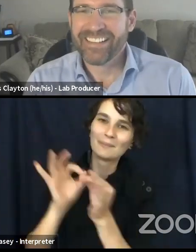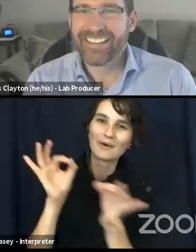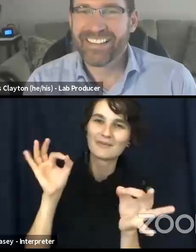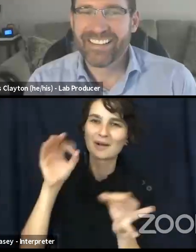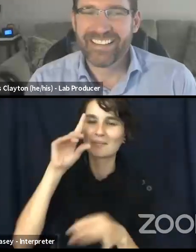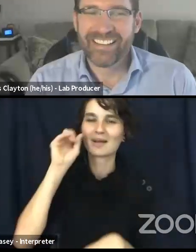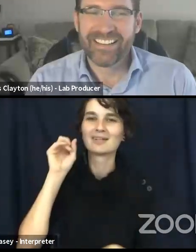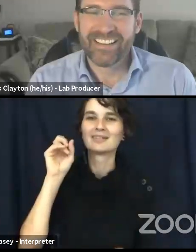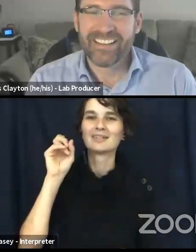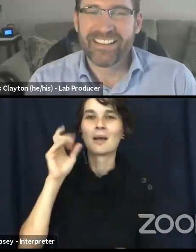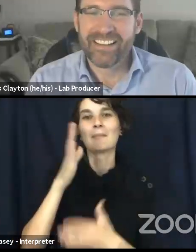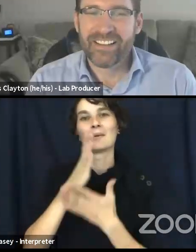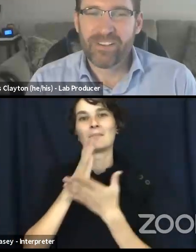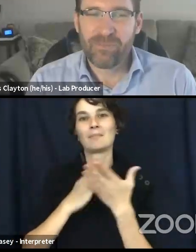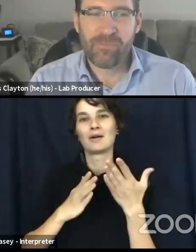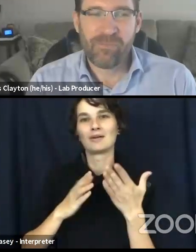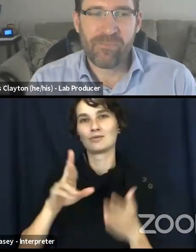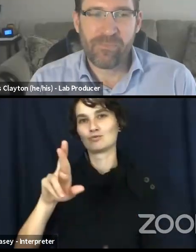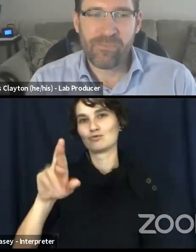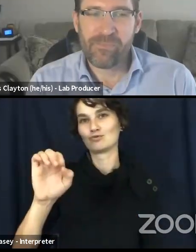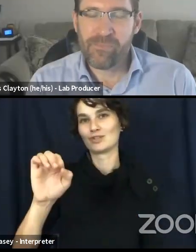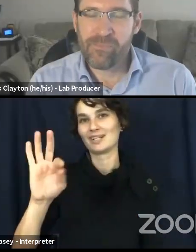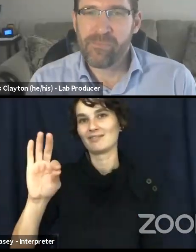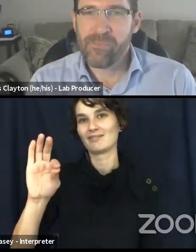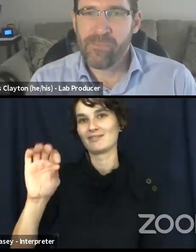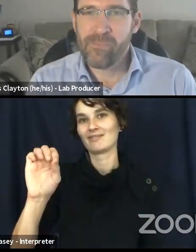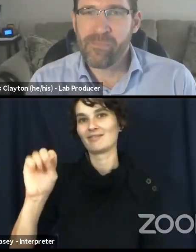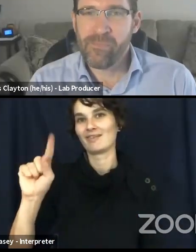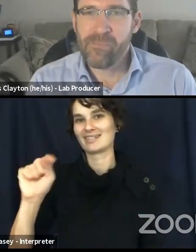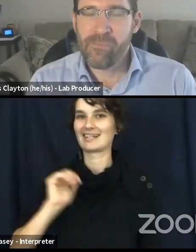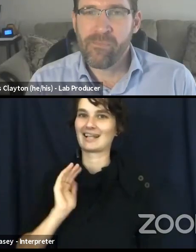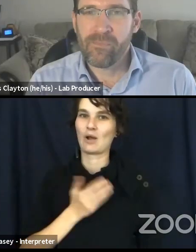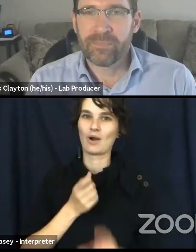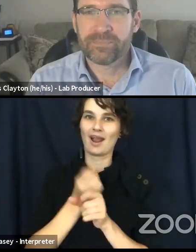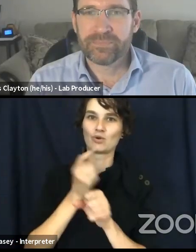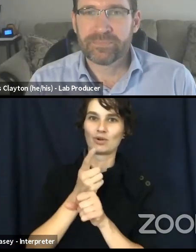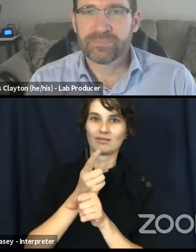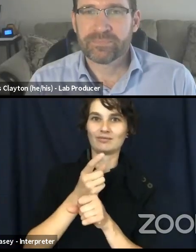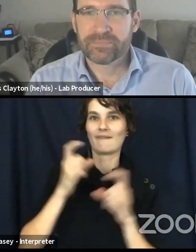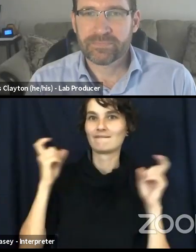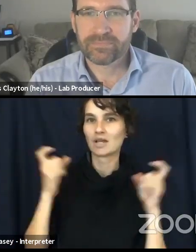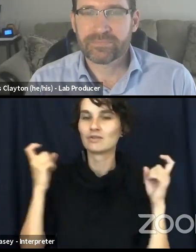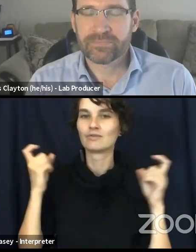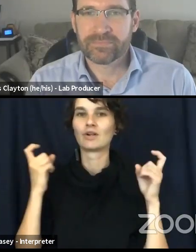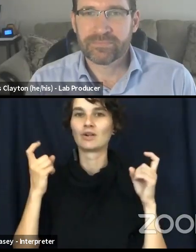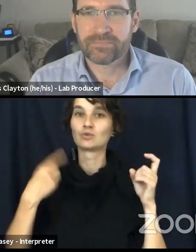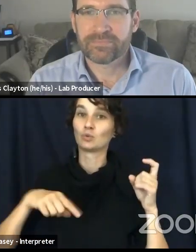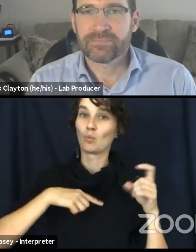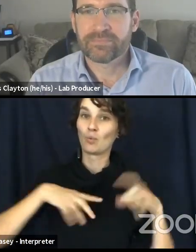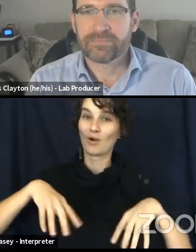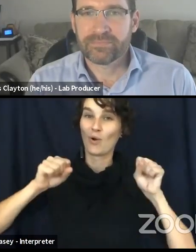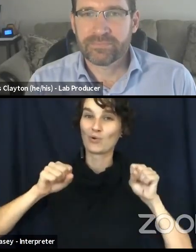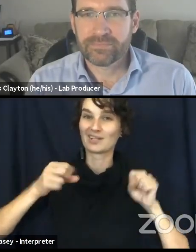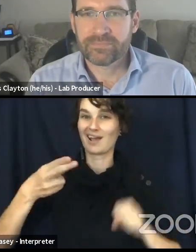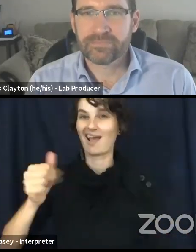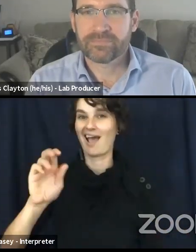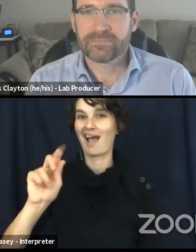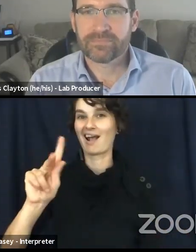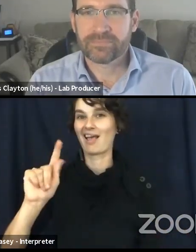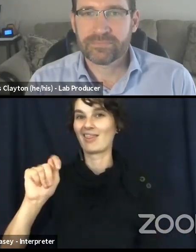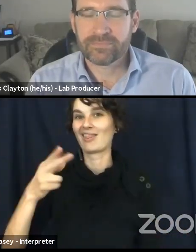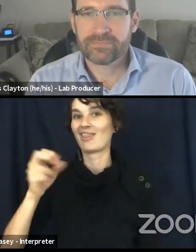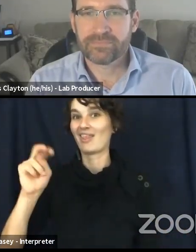as part of ReFest, our annual festival bringing together artists, technologists, and activists, we're hosting a hackathon this Saturday. So you guys can actually